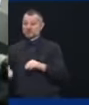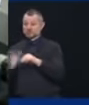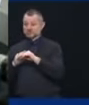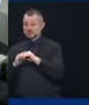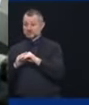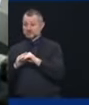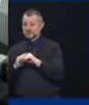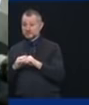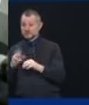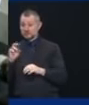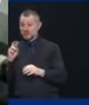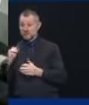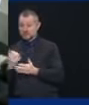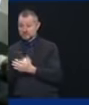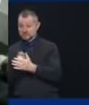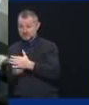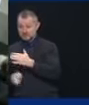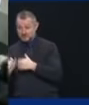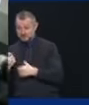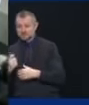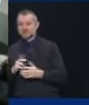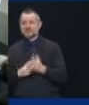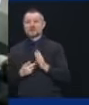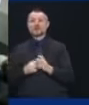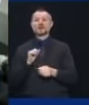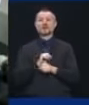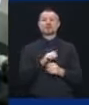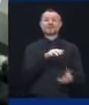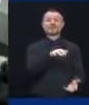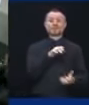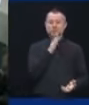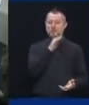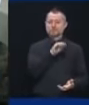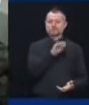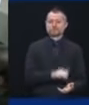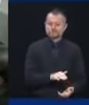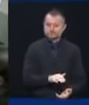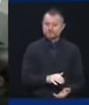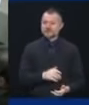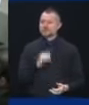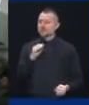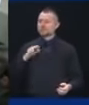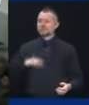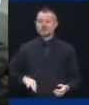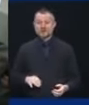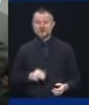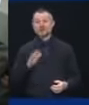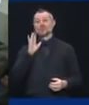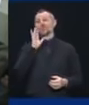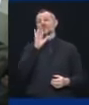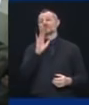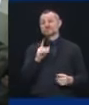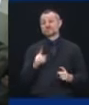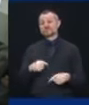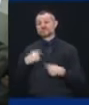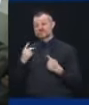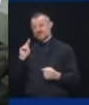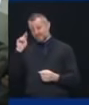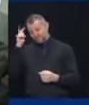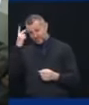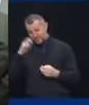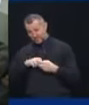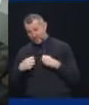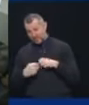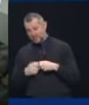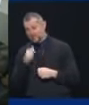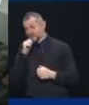revenue. And do you think that your political problems may make it more difficult for you to negotiate with the legislature